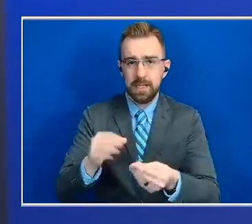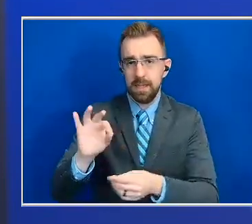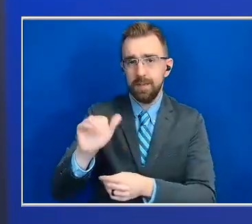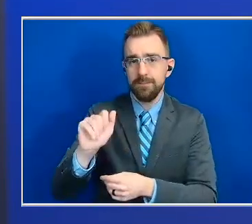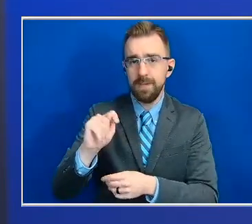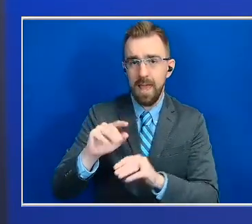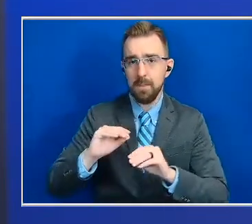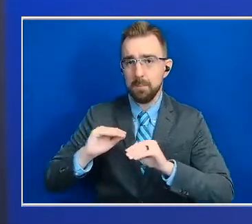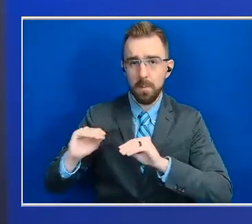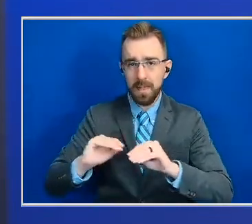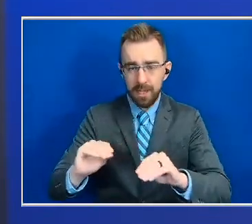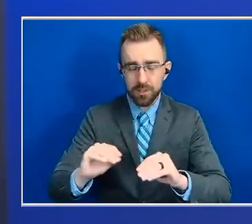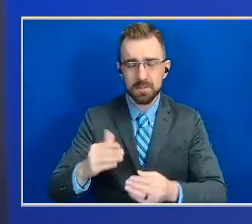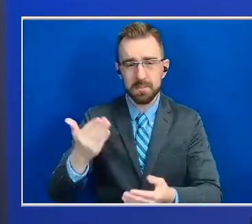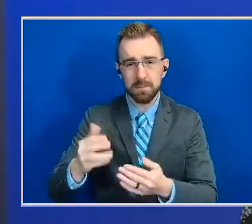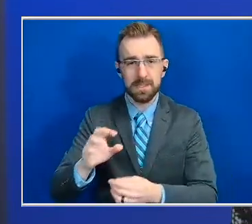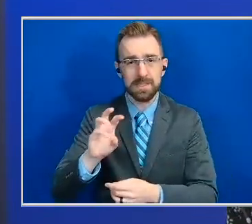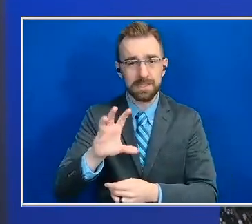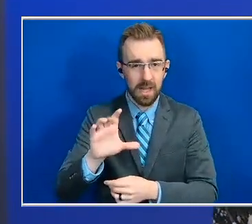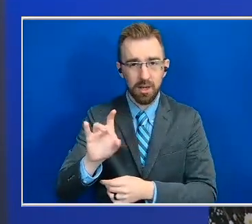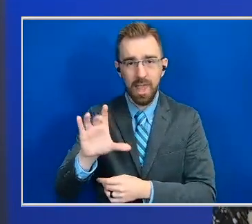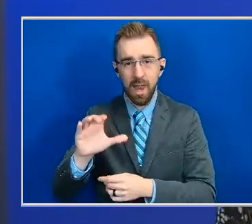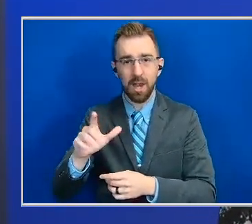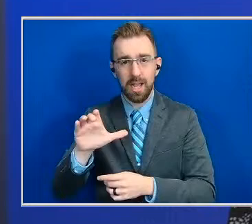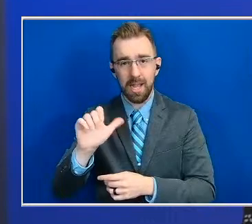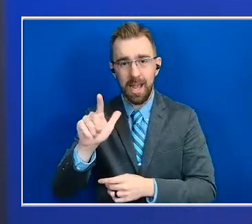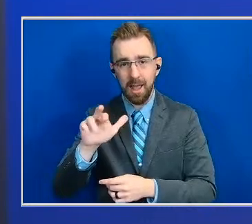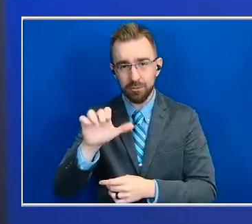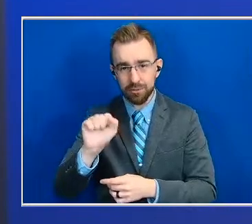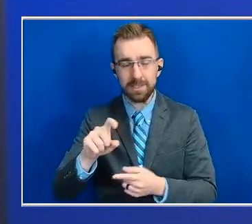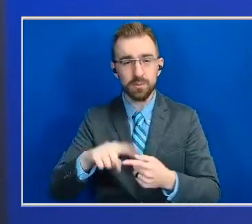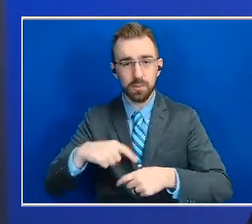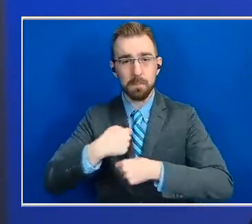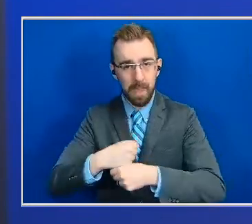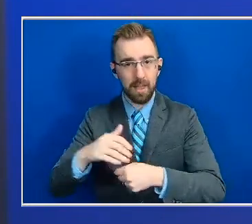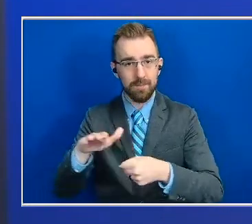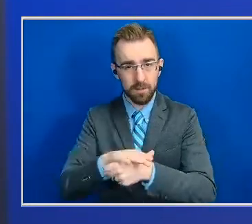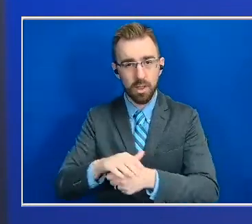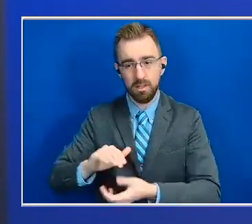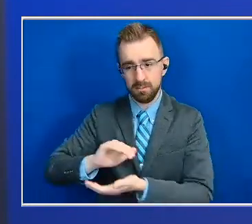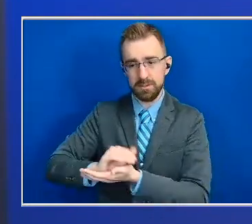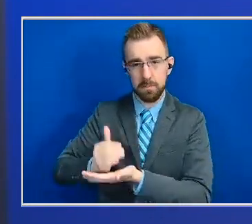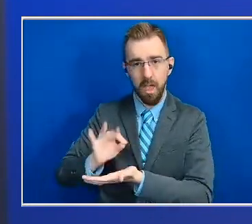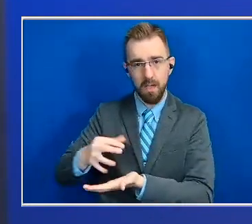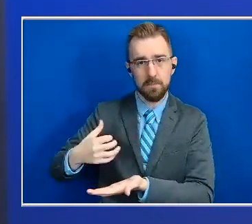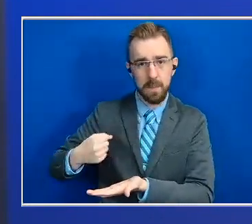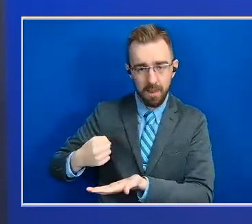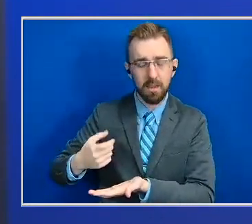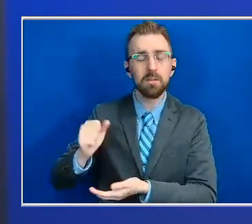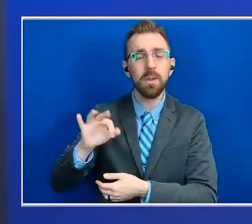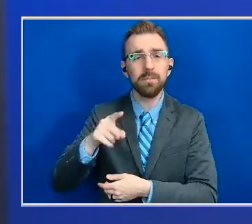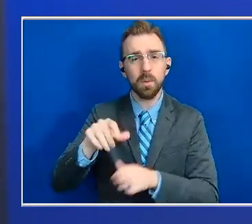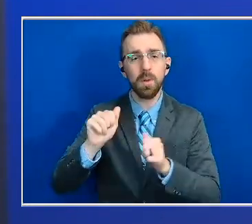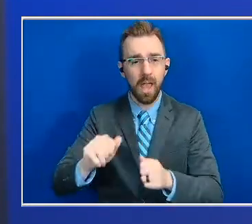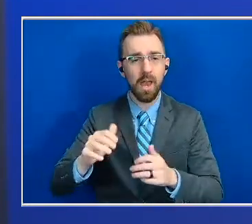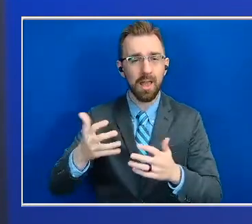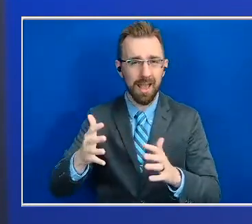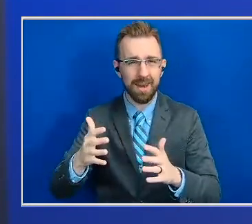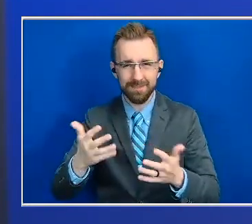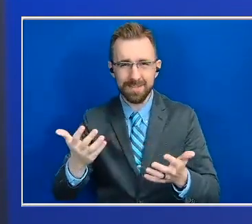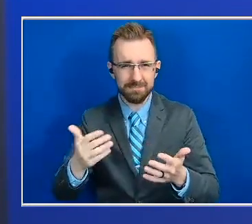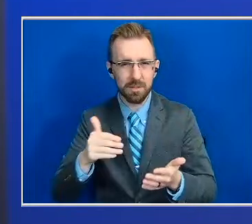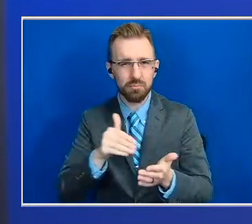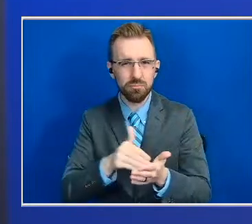probably 600-800 calories a day to make a full milk supply. So if you can kind of eat a regular varied